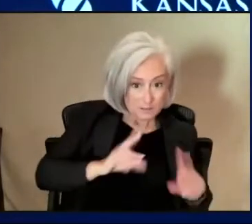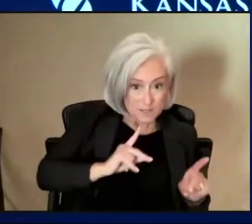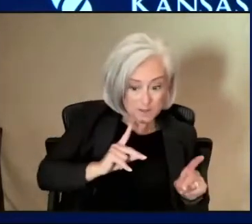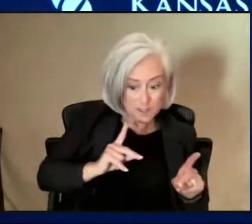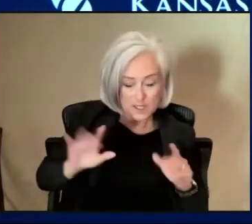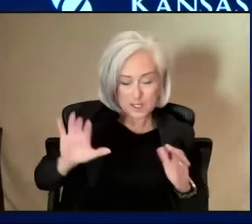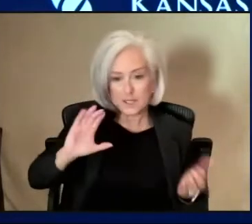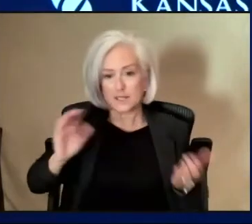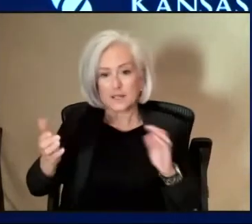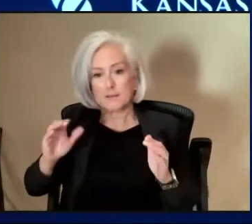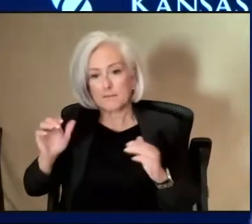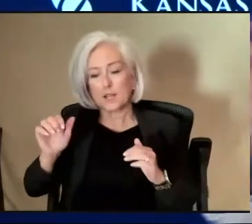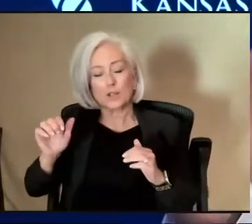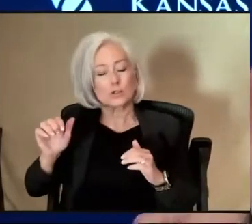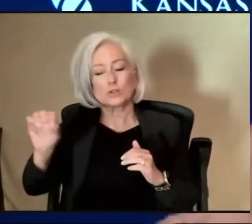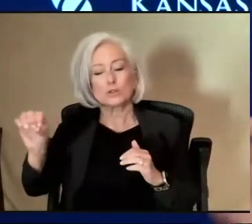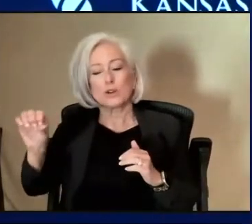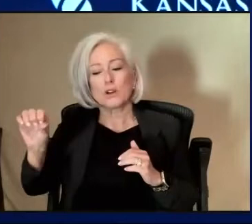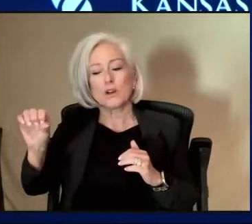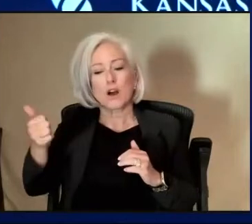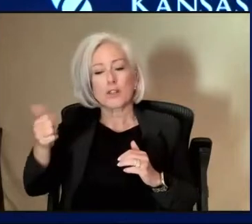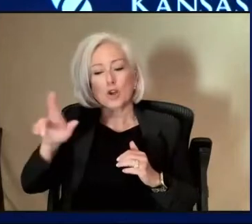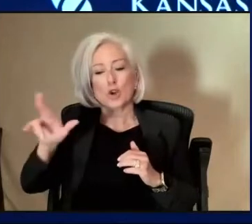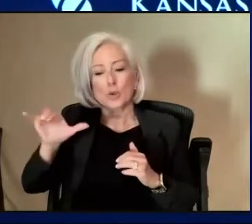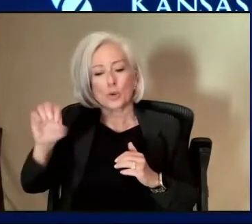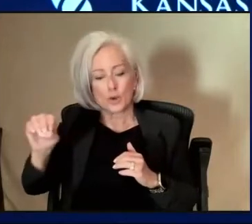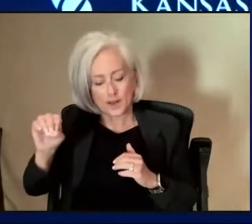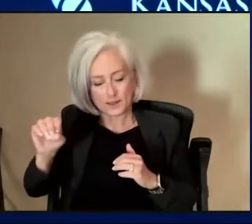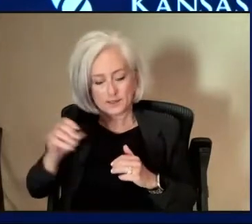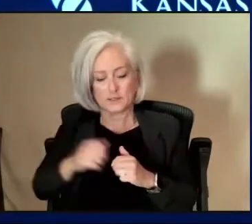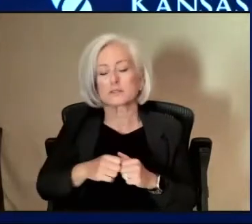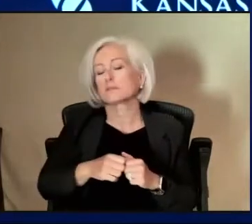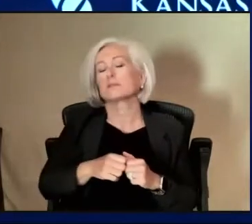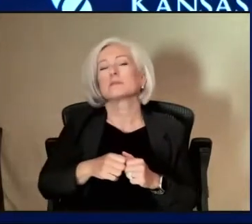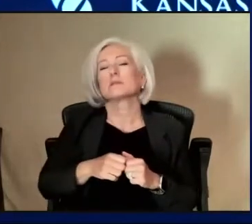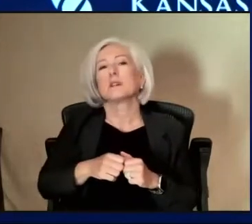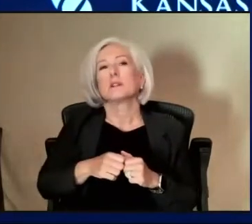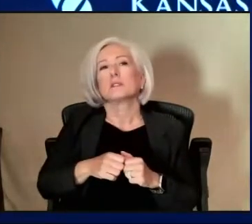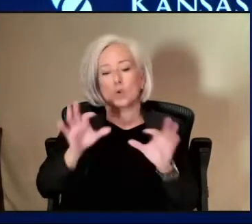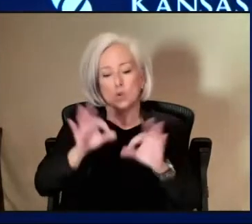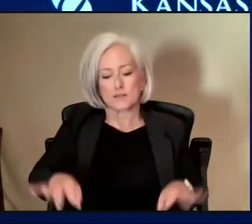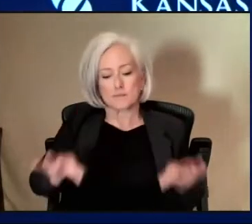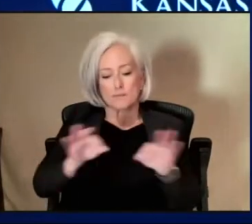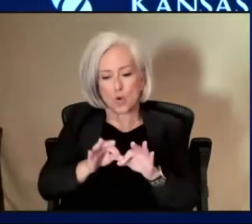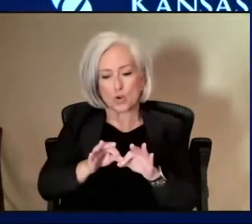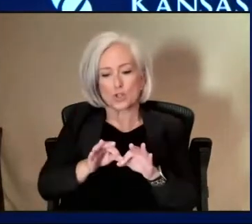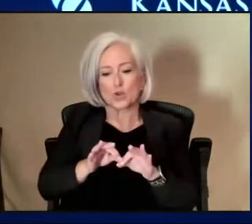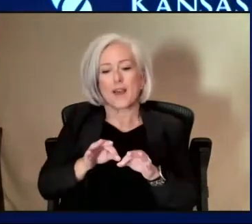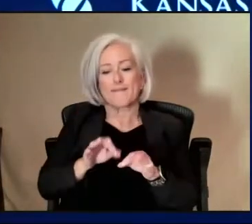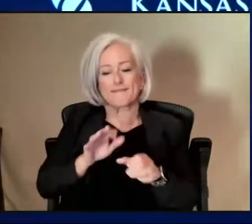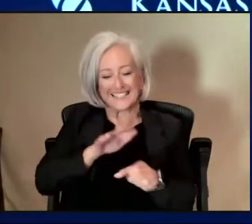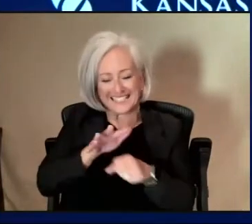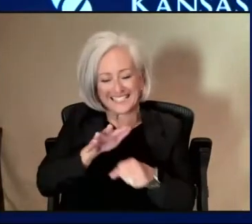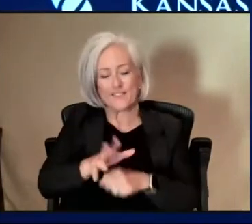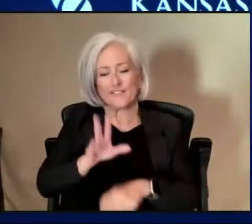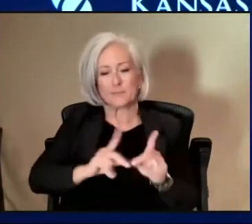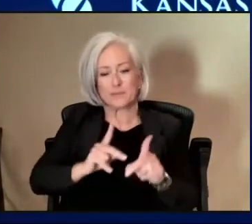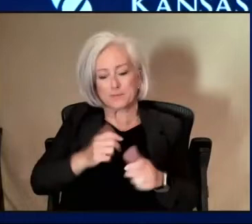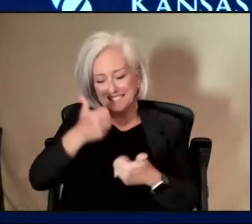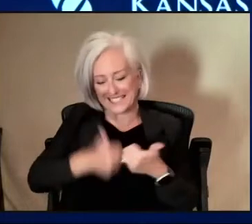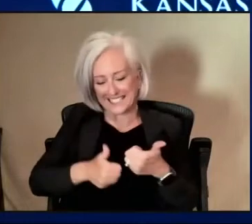important in the phase 3 that you have those large numbers, so you have sufficient numbers in each one of those categories in phase